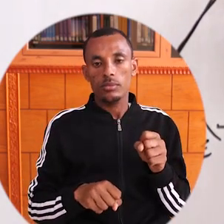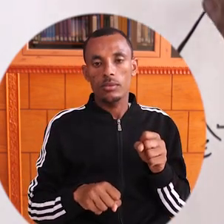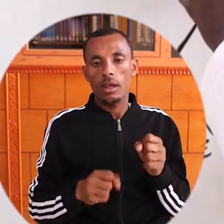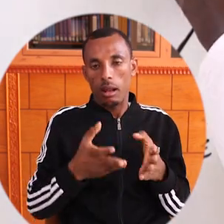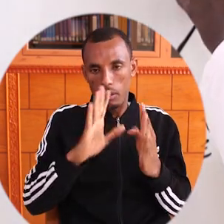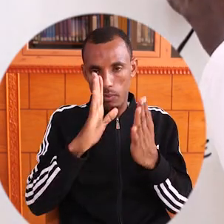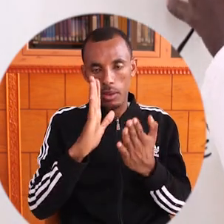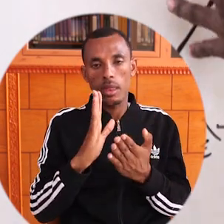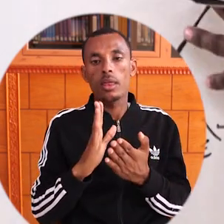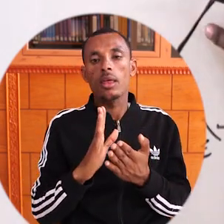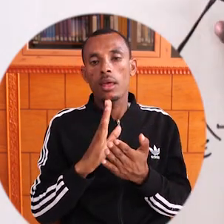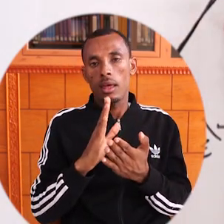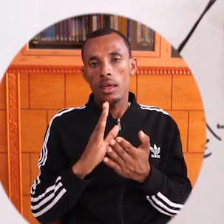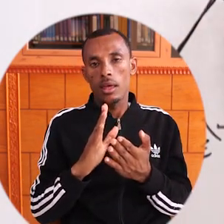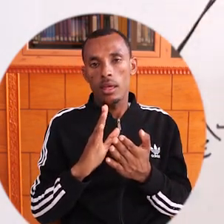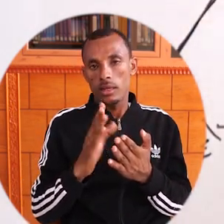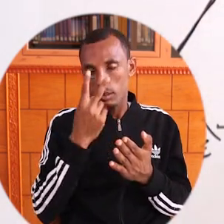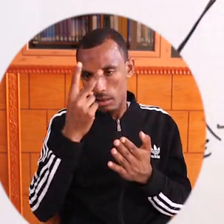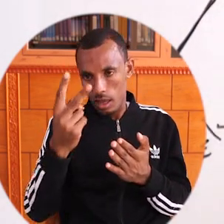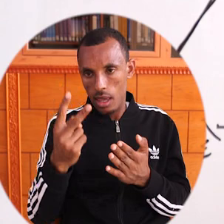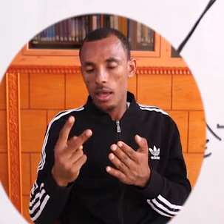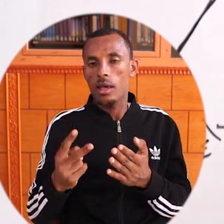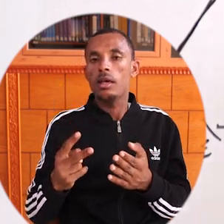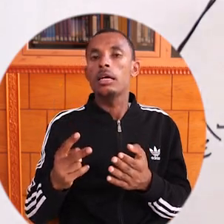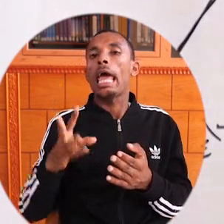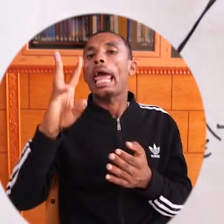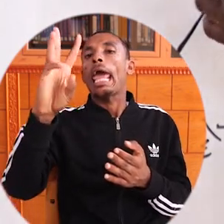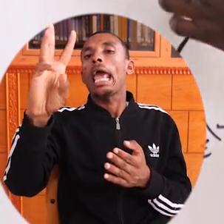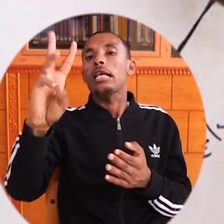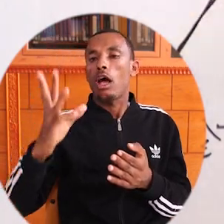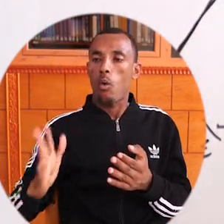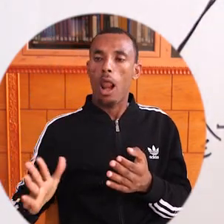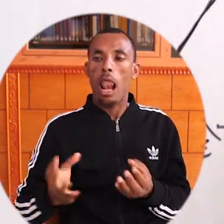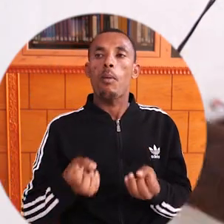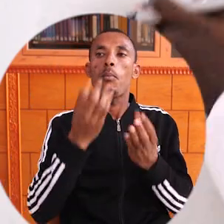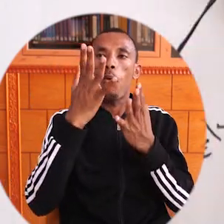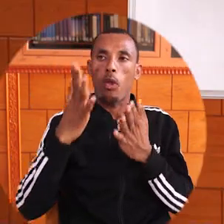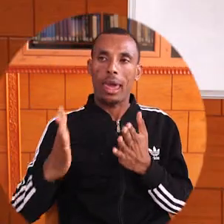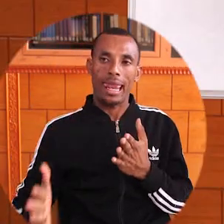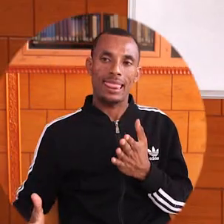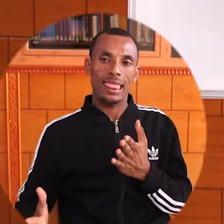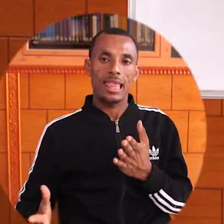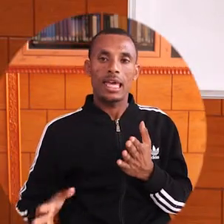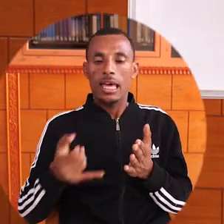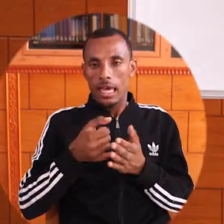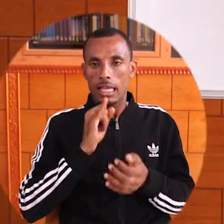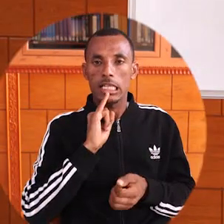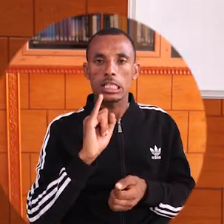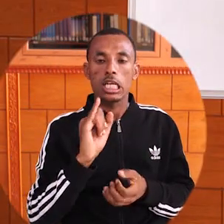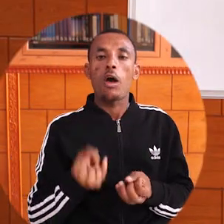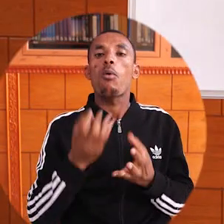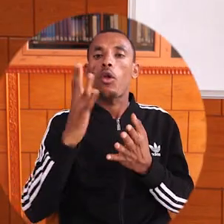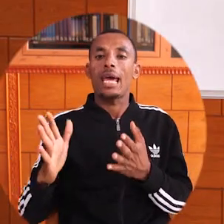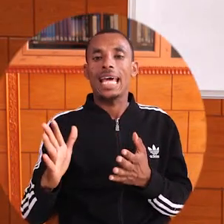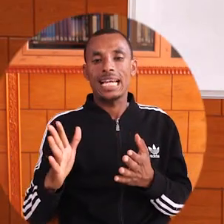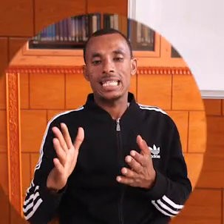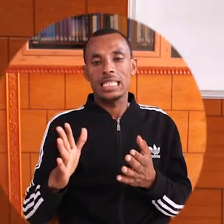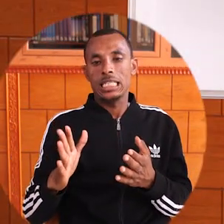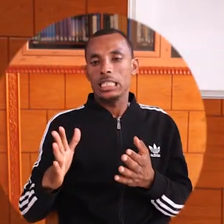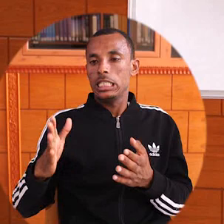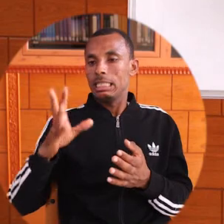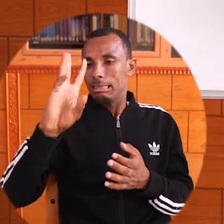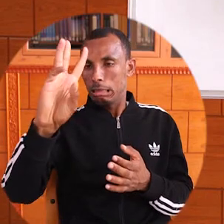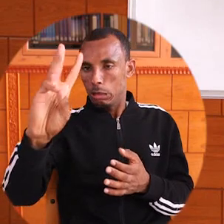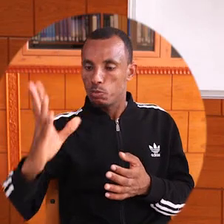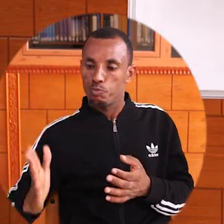let me take the hexagonal polygon. So, hexagonal polygon is a polygon having six sides.